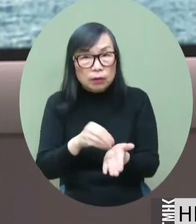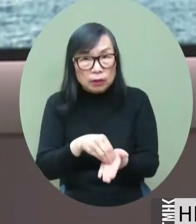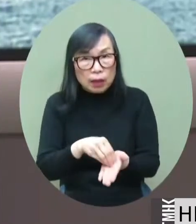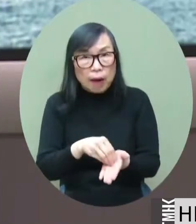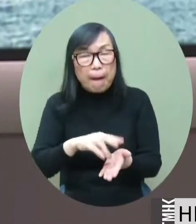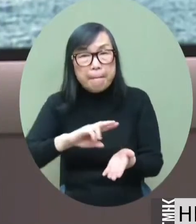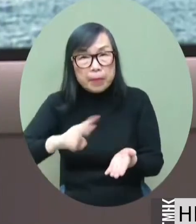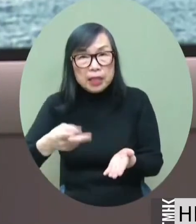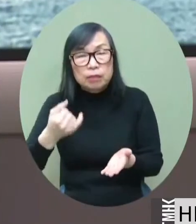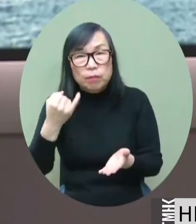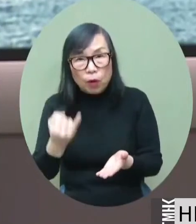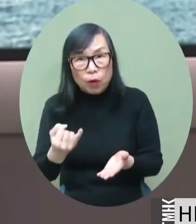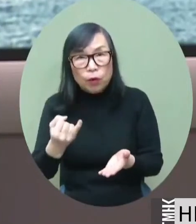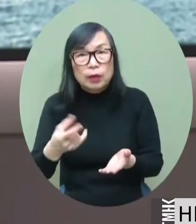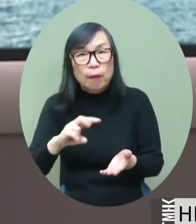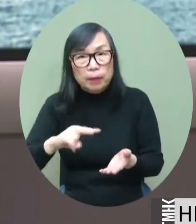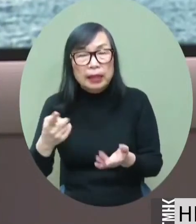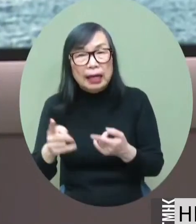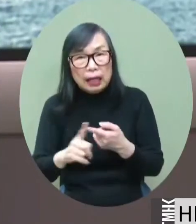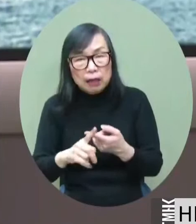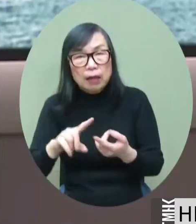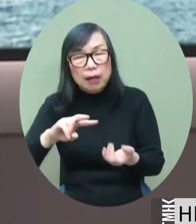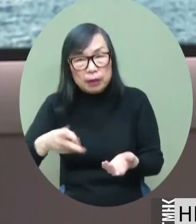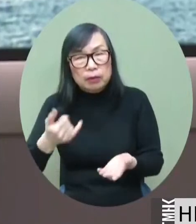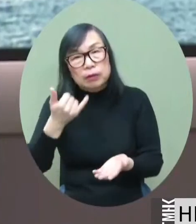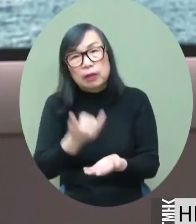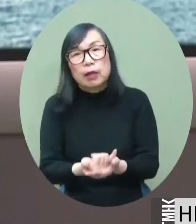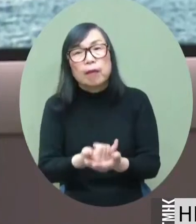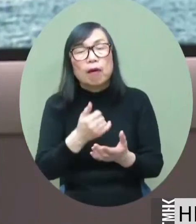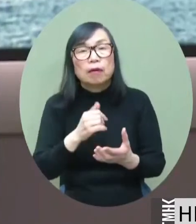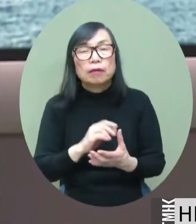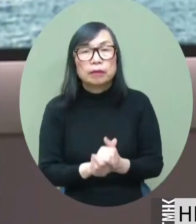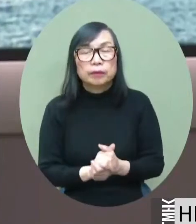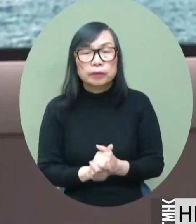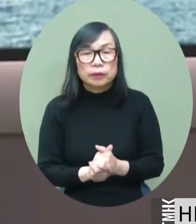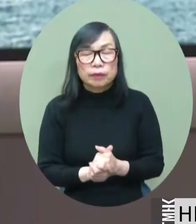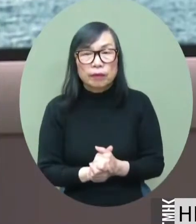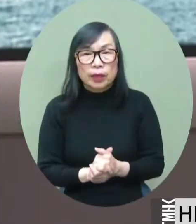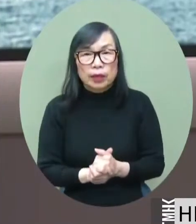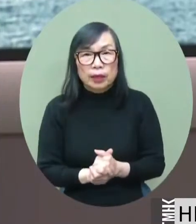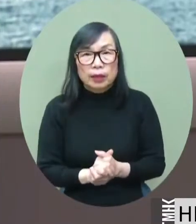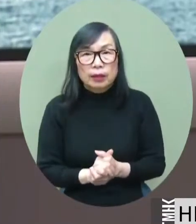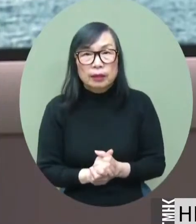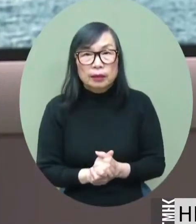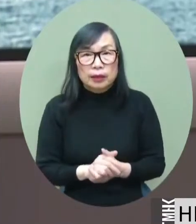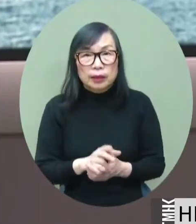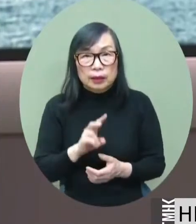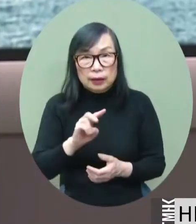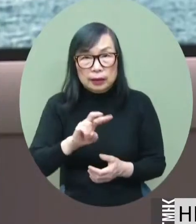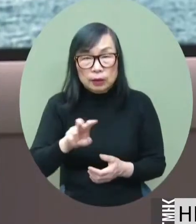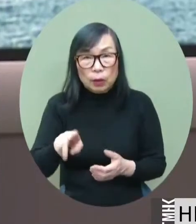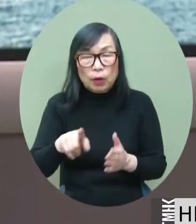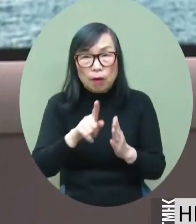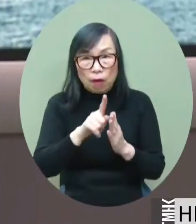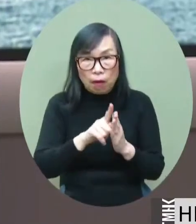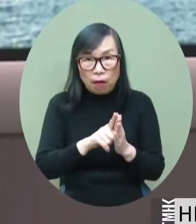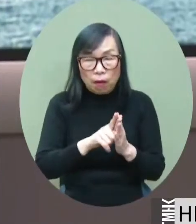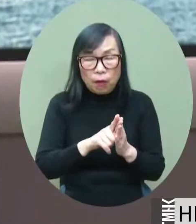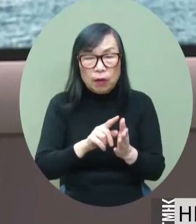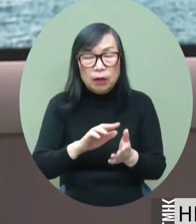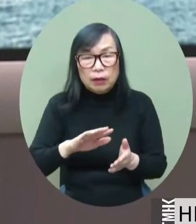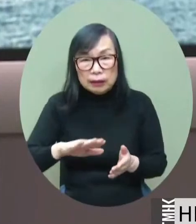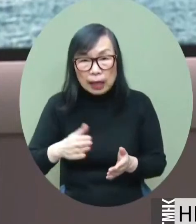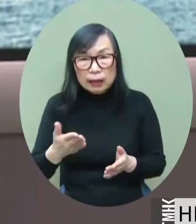cases, because they're bound to be confirmed cases that deteriorate to become critical or even